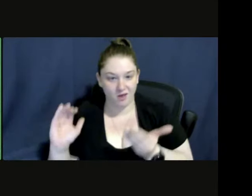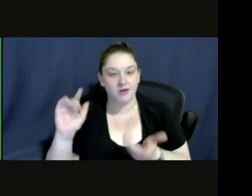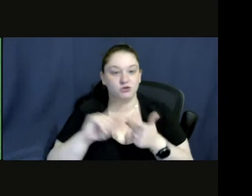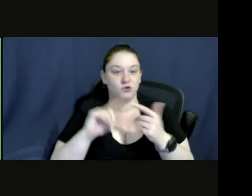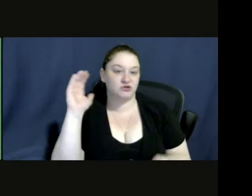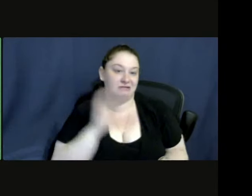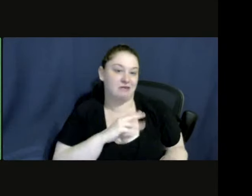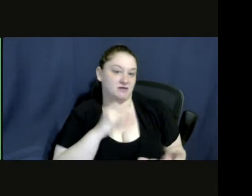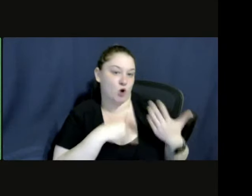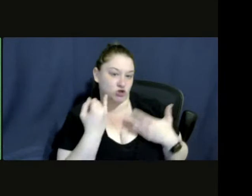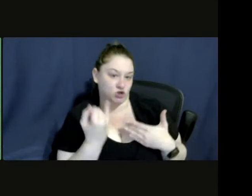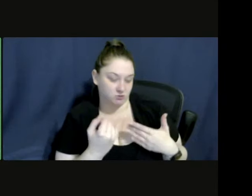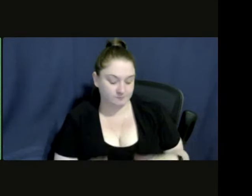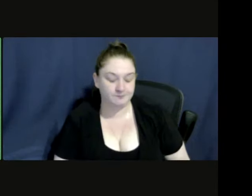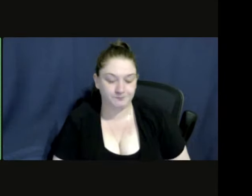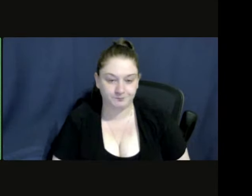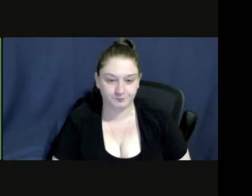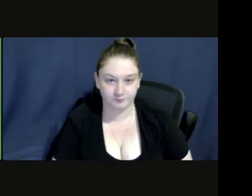projects.